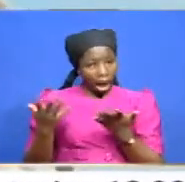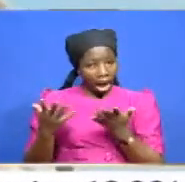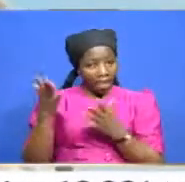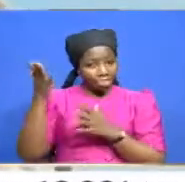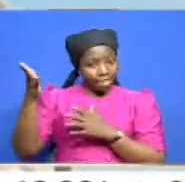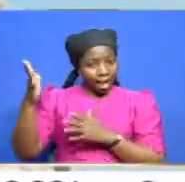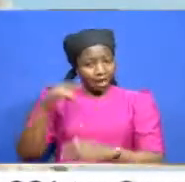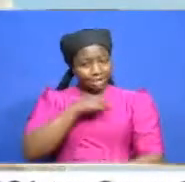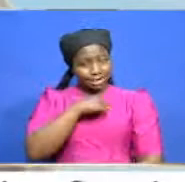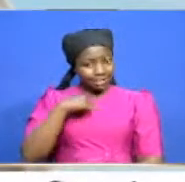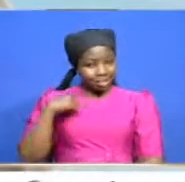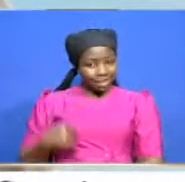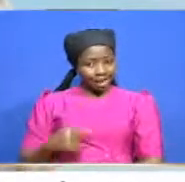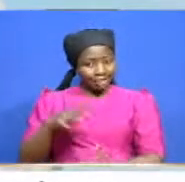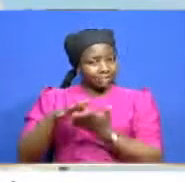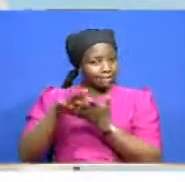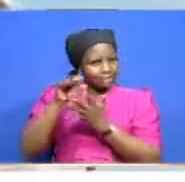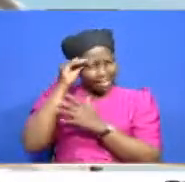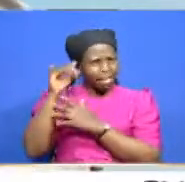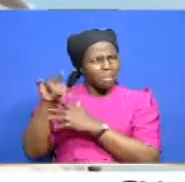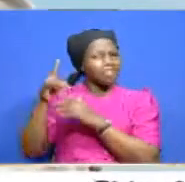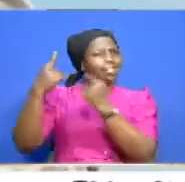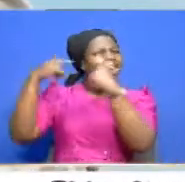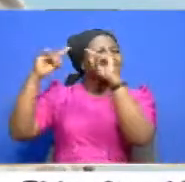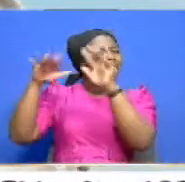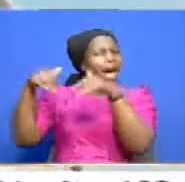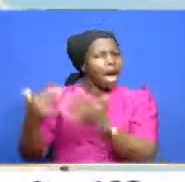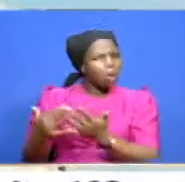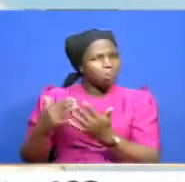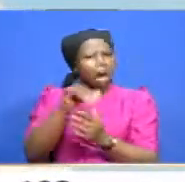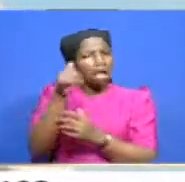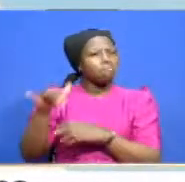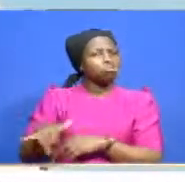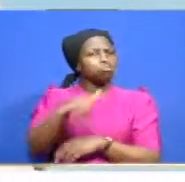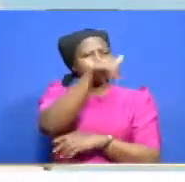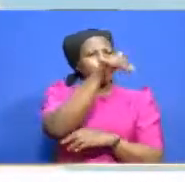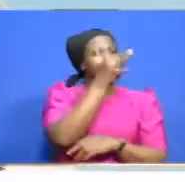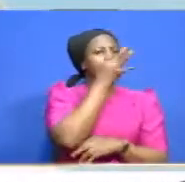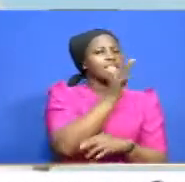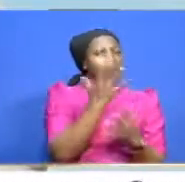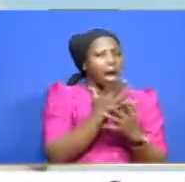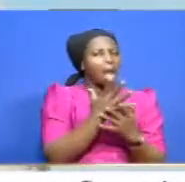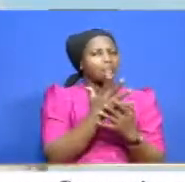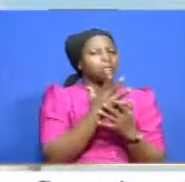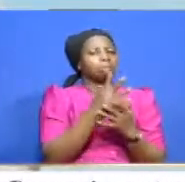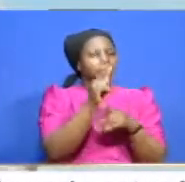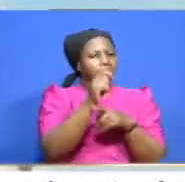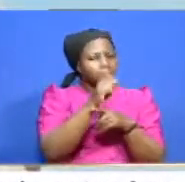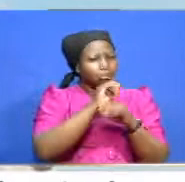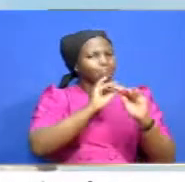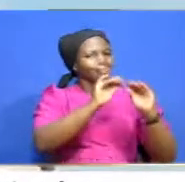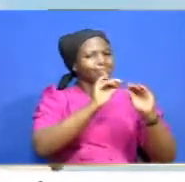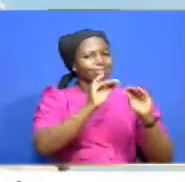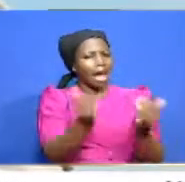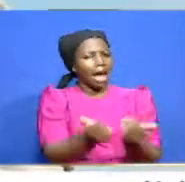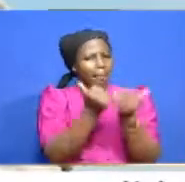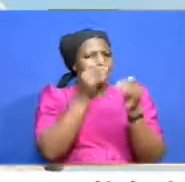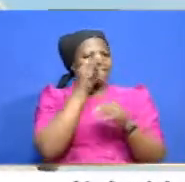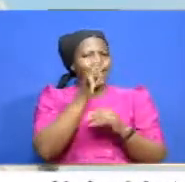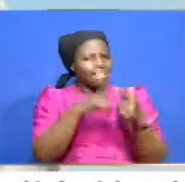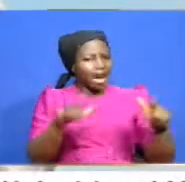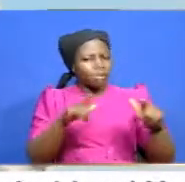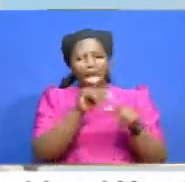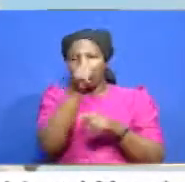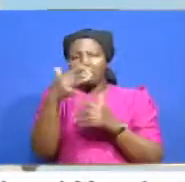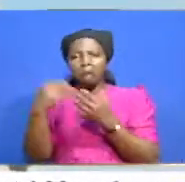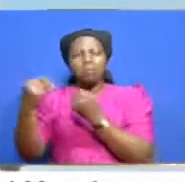Chinese. Oh. How do they make it? Some of them go to France, where the courses are done in French. Some of them go to Germany, where the courses are done in German. So